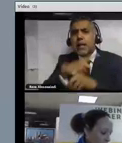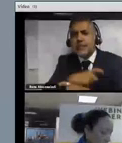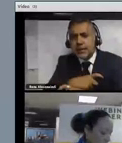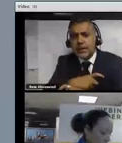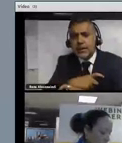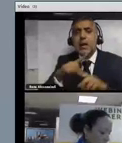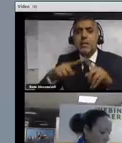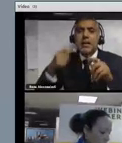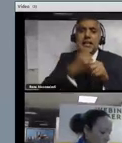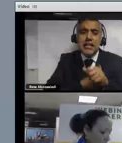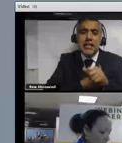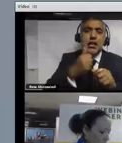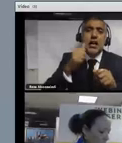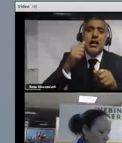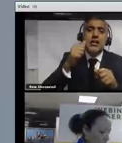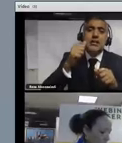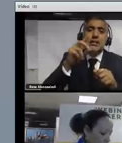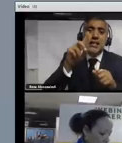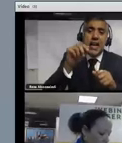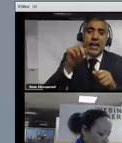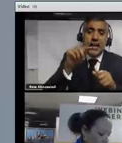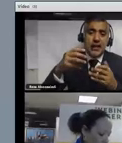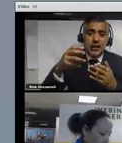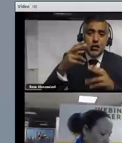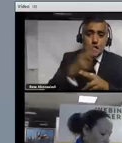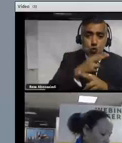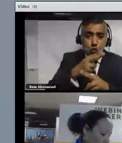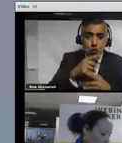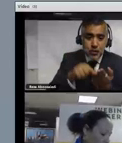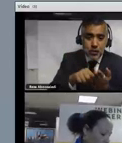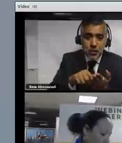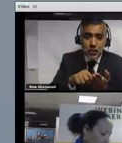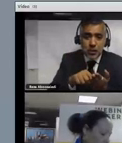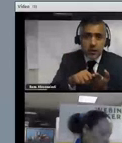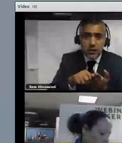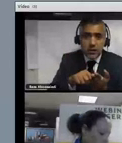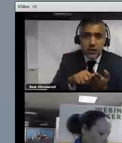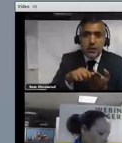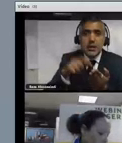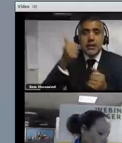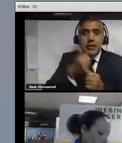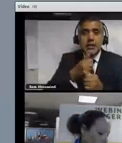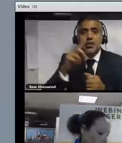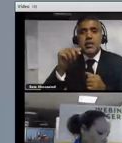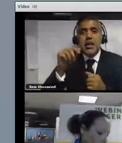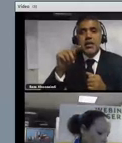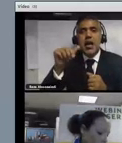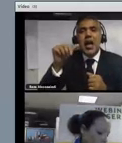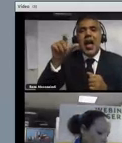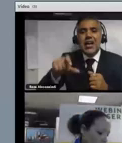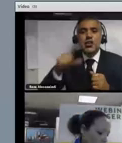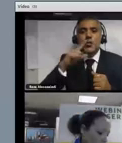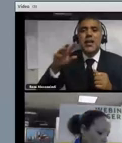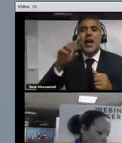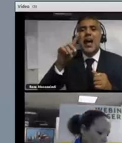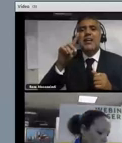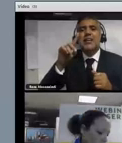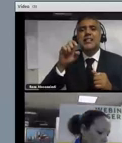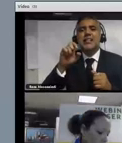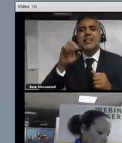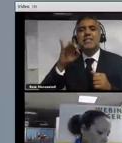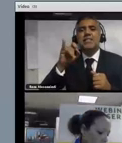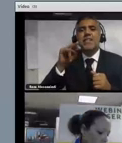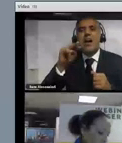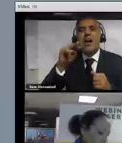of data that's used in the analysis has to be a very defined concept. And so